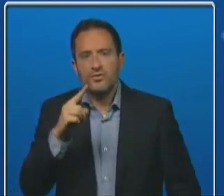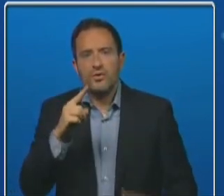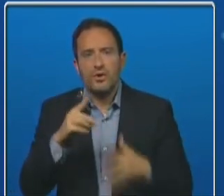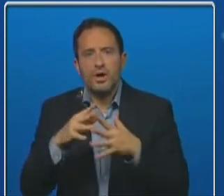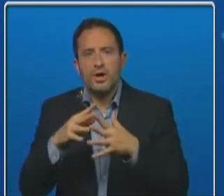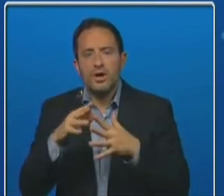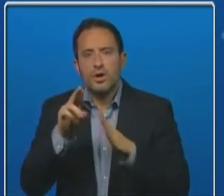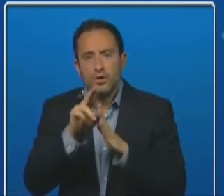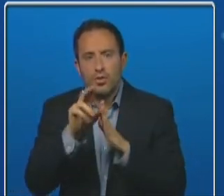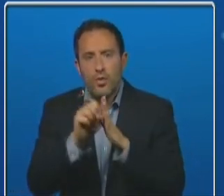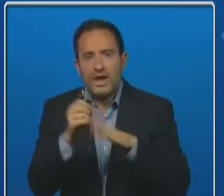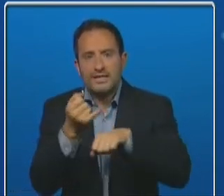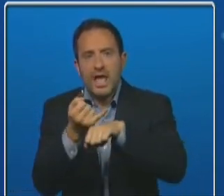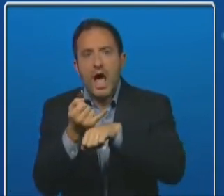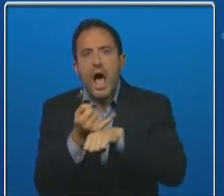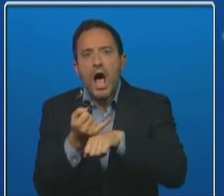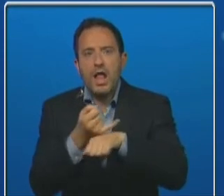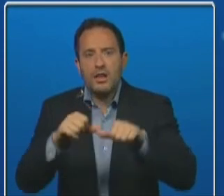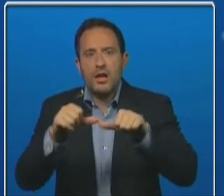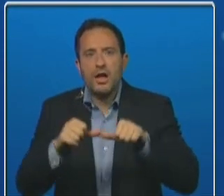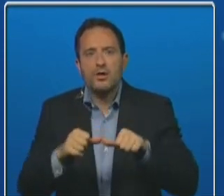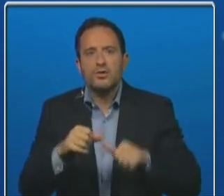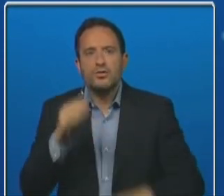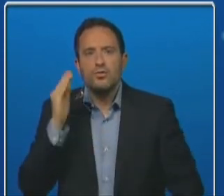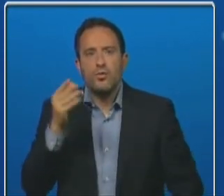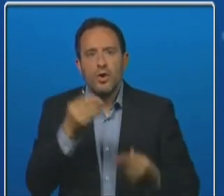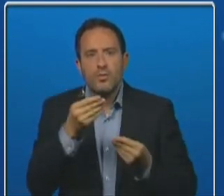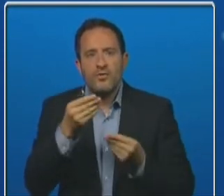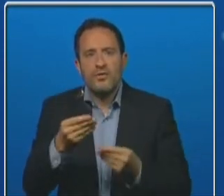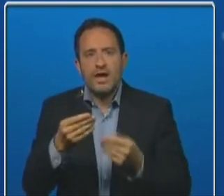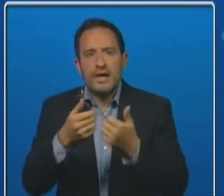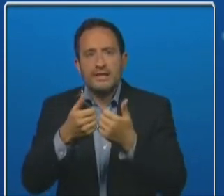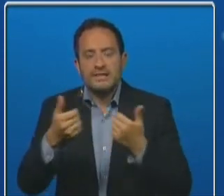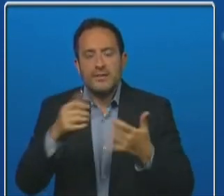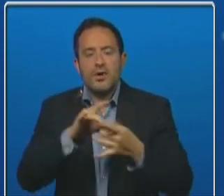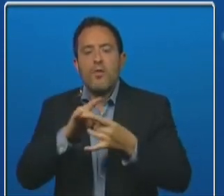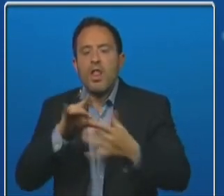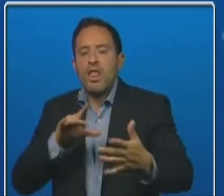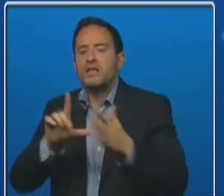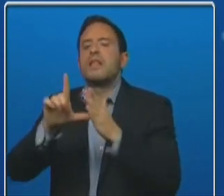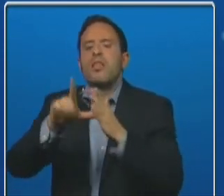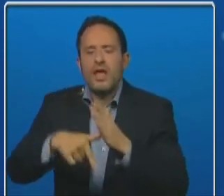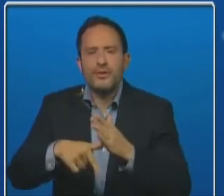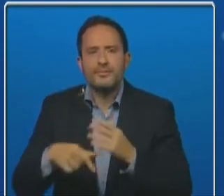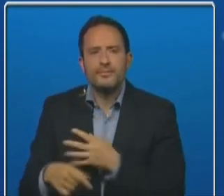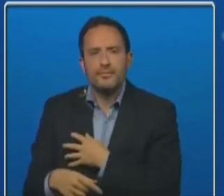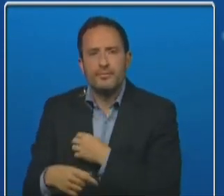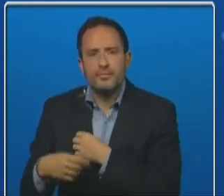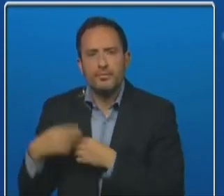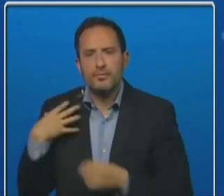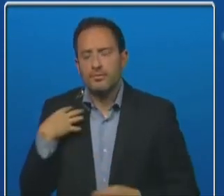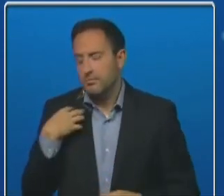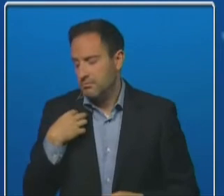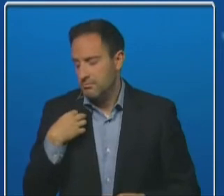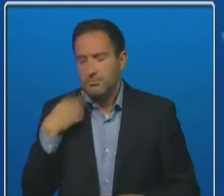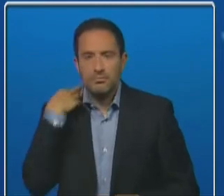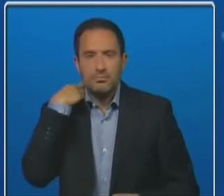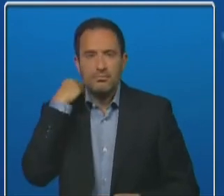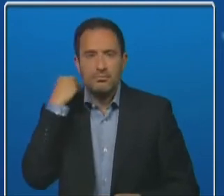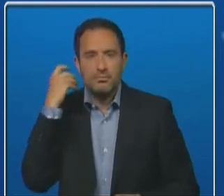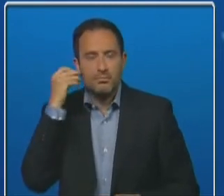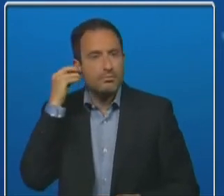will also be provided in a separate release at a later date. States, as well as the public, will receive the data they need